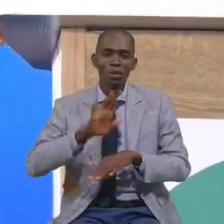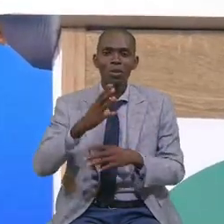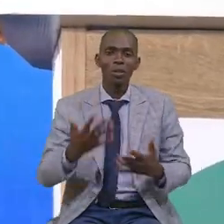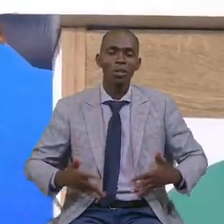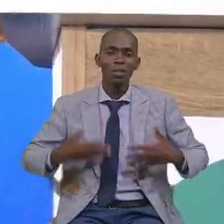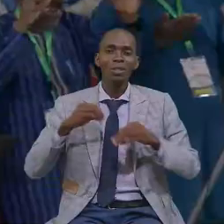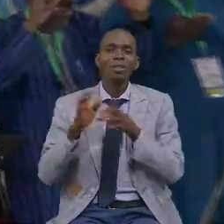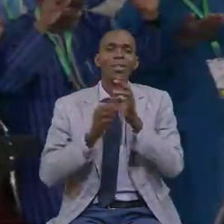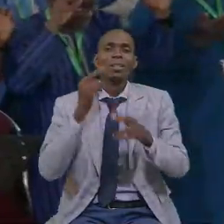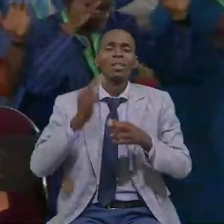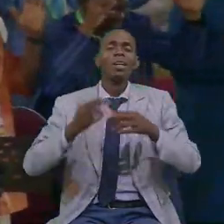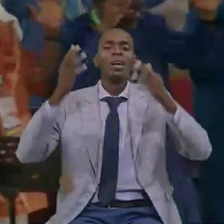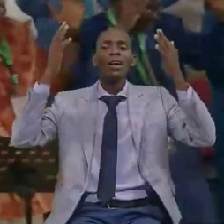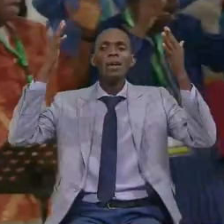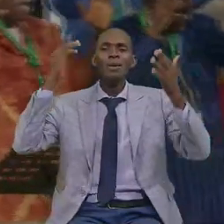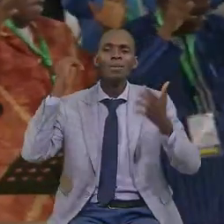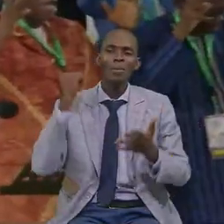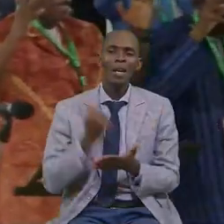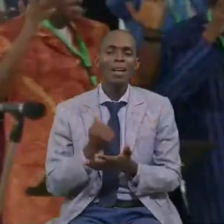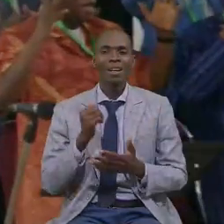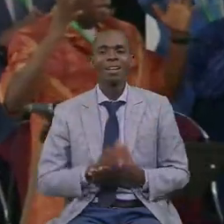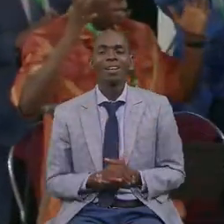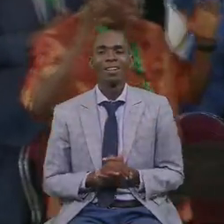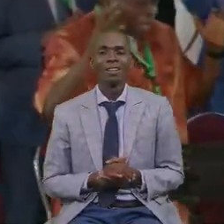in Jesus' name.